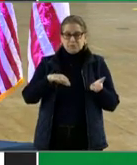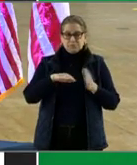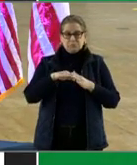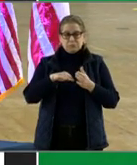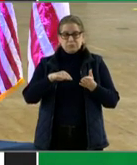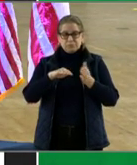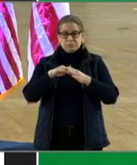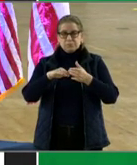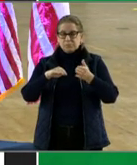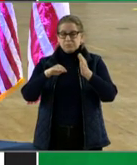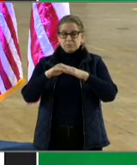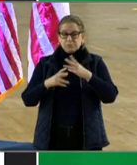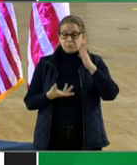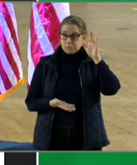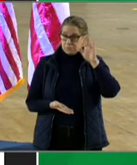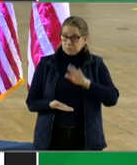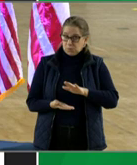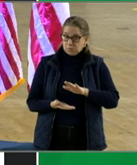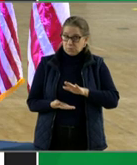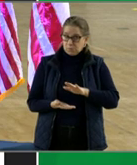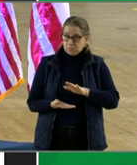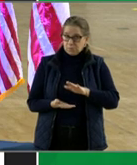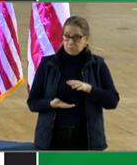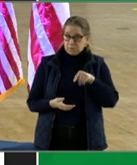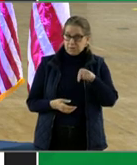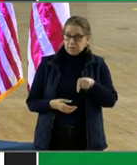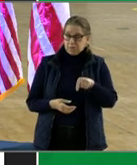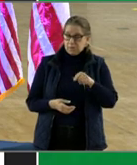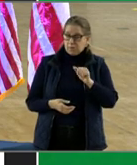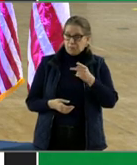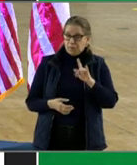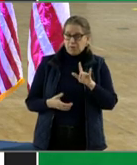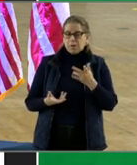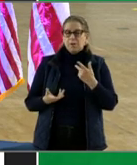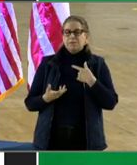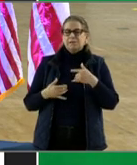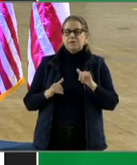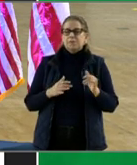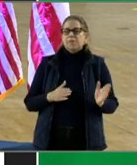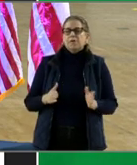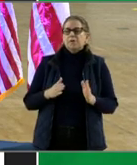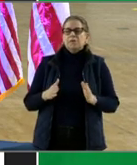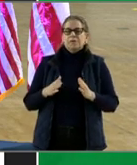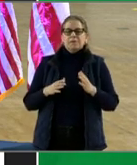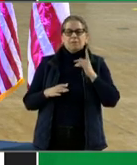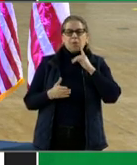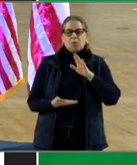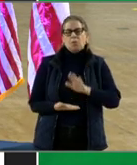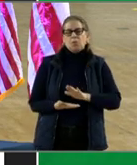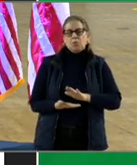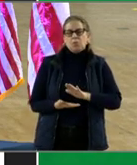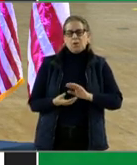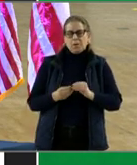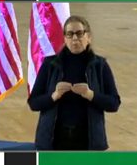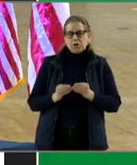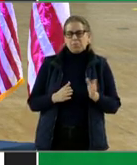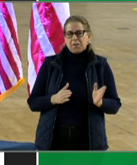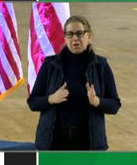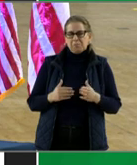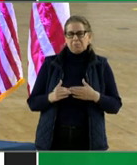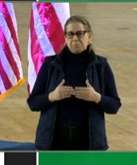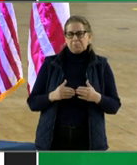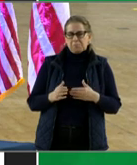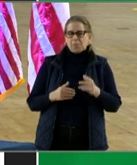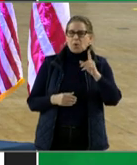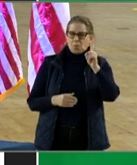our planning assumptions allows us to be prepared for a lower surge happening in April and delivering those first 1,000 beds by that